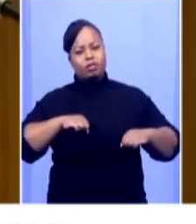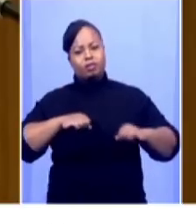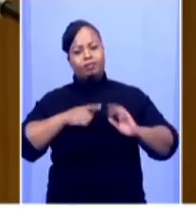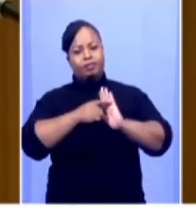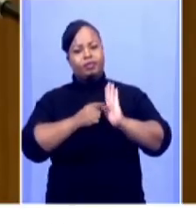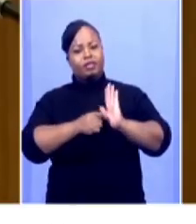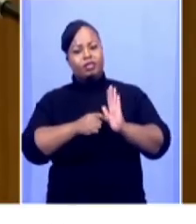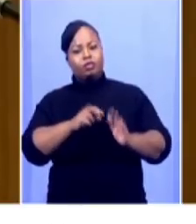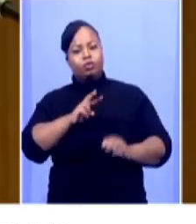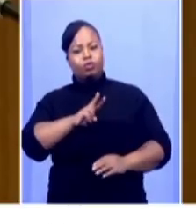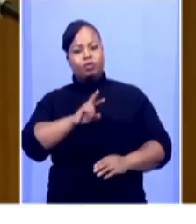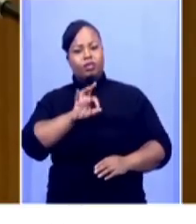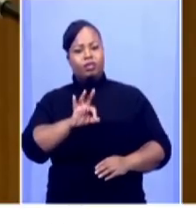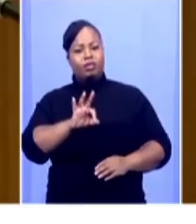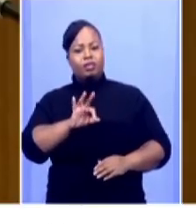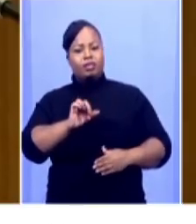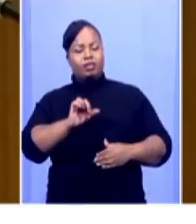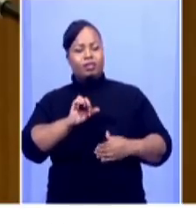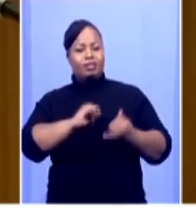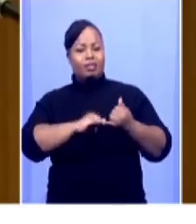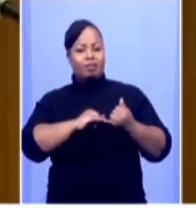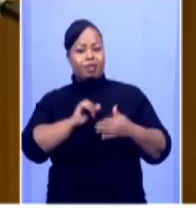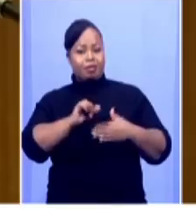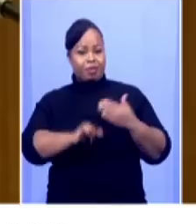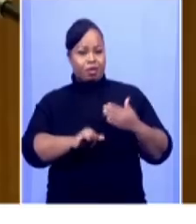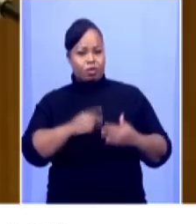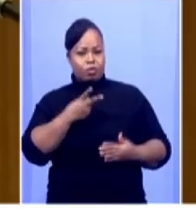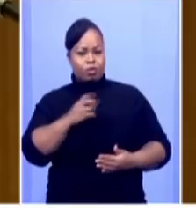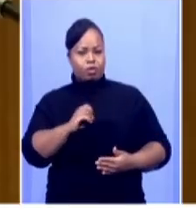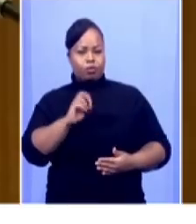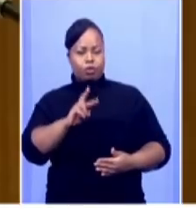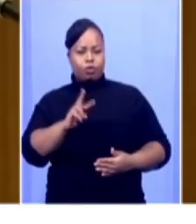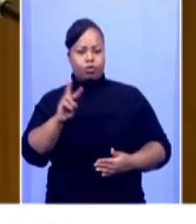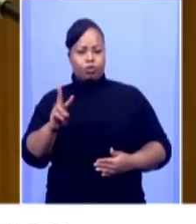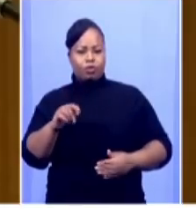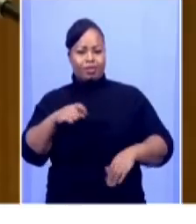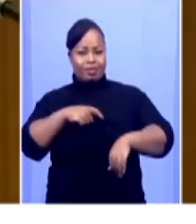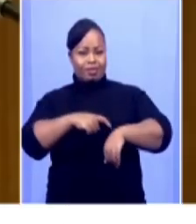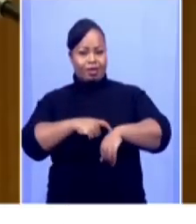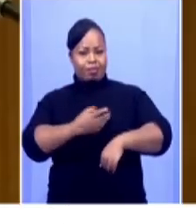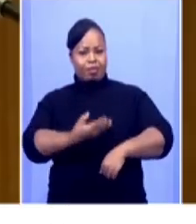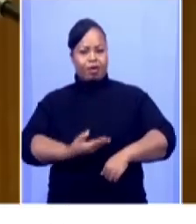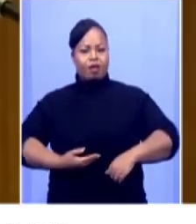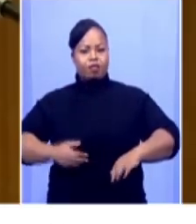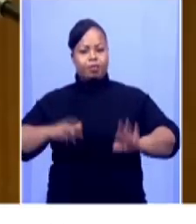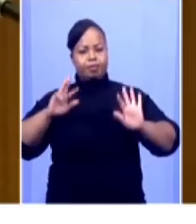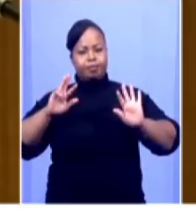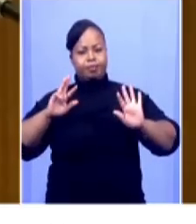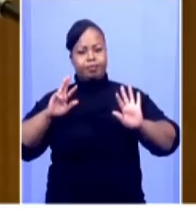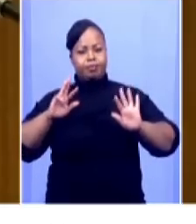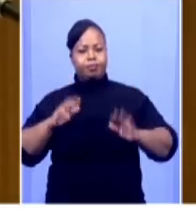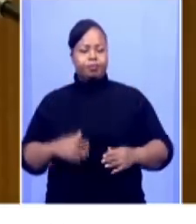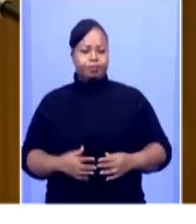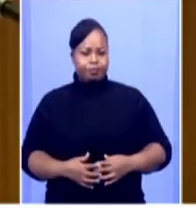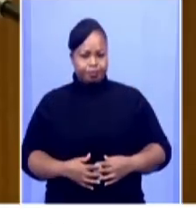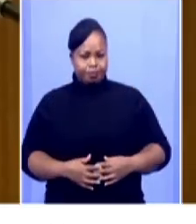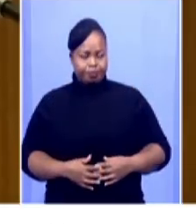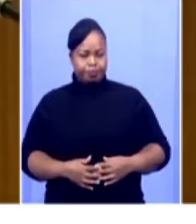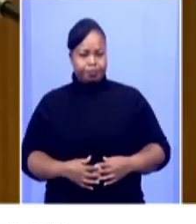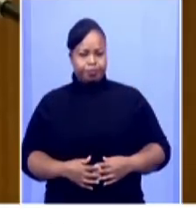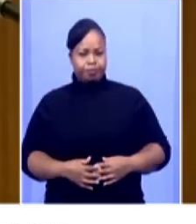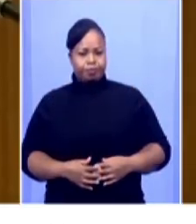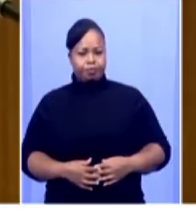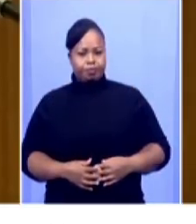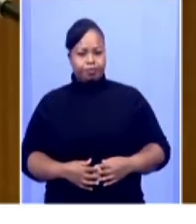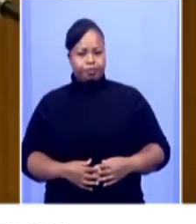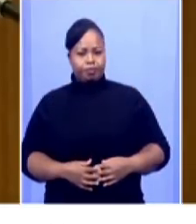23 September 2022 at 9:30, and the